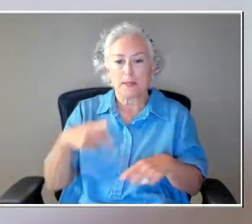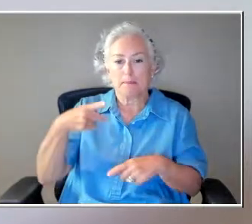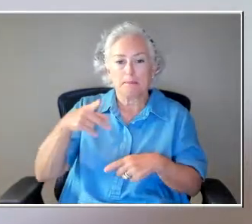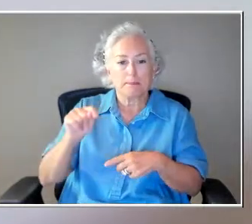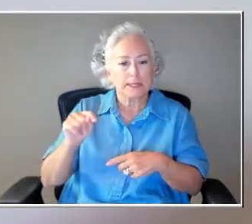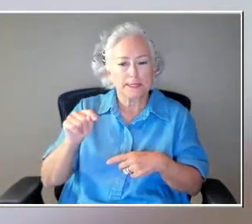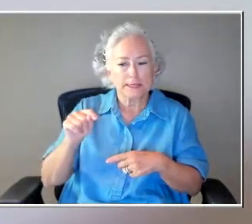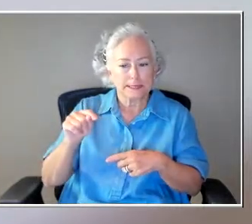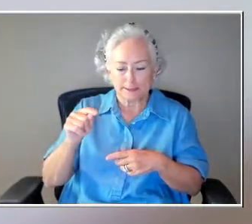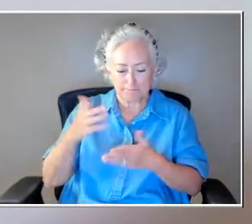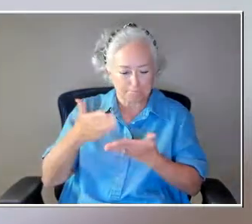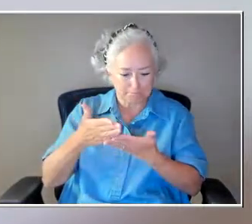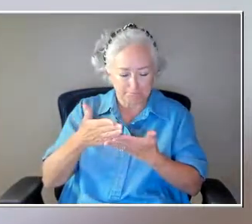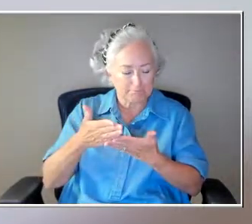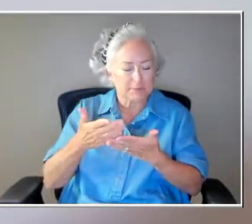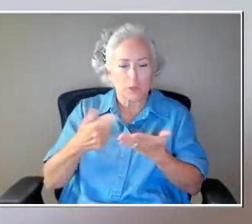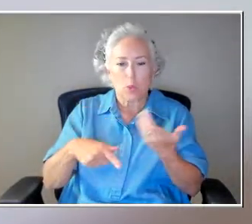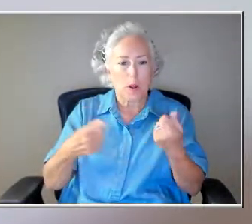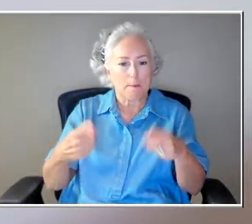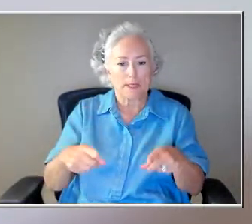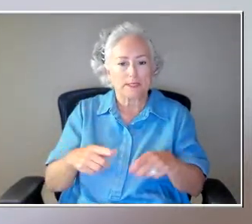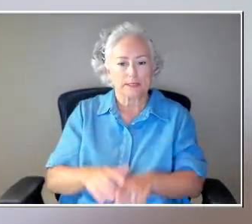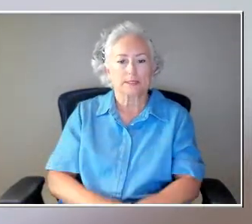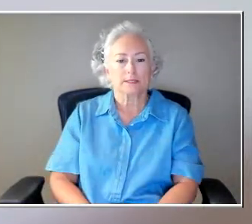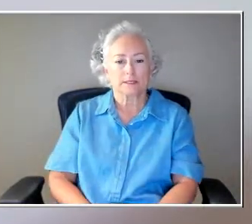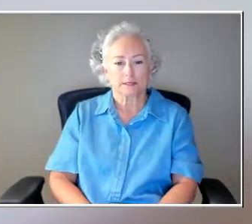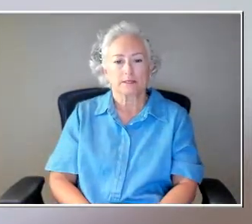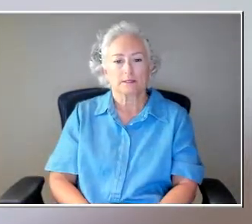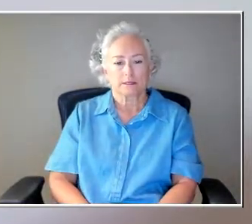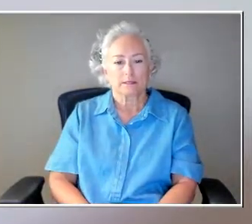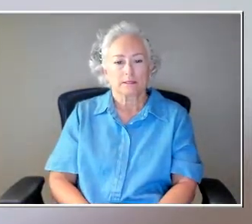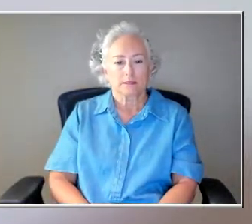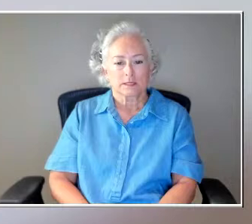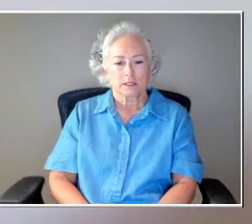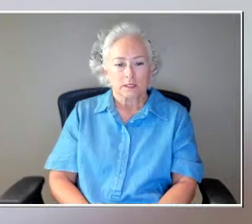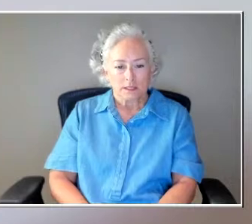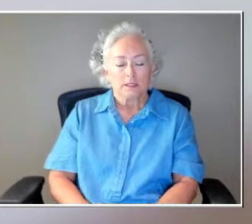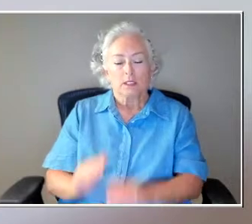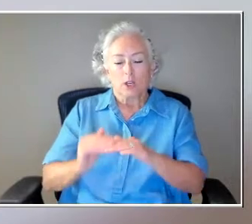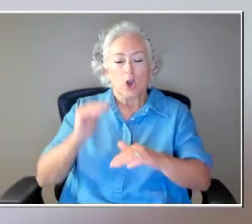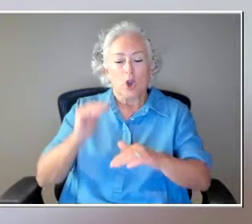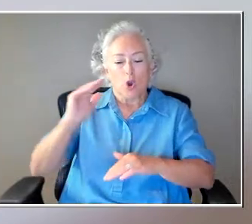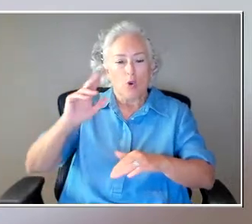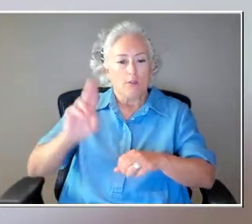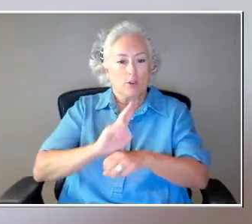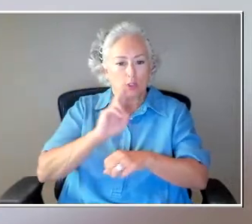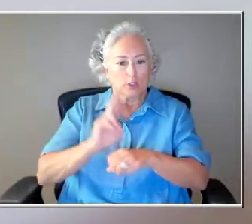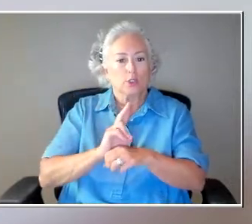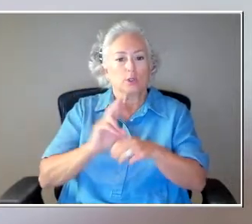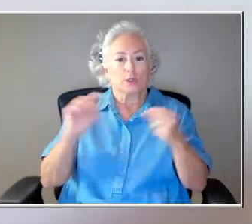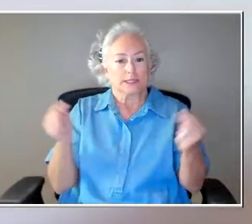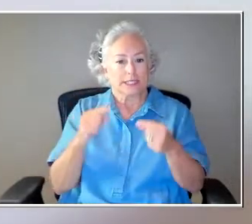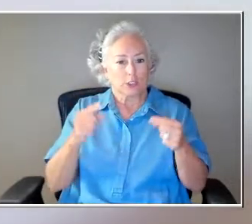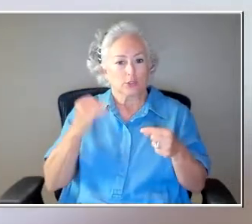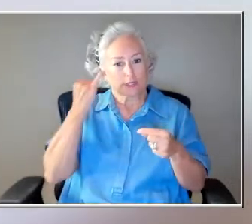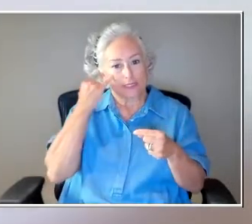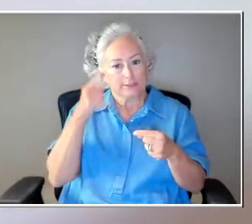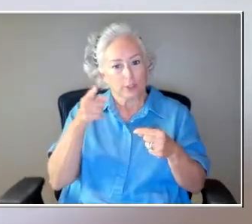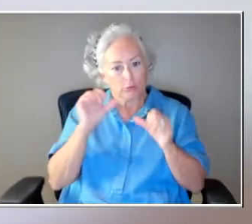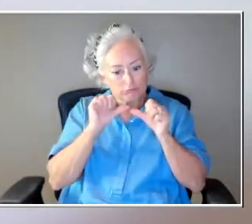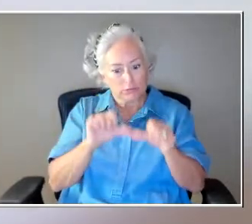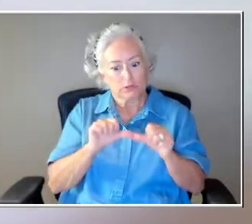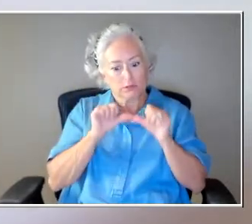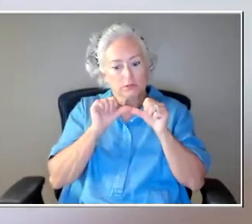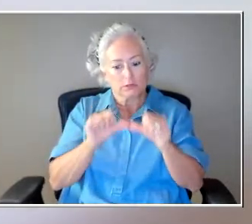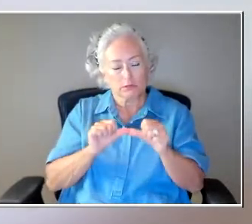mean, anytime you talk about an injury like this, like, it is an overuse injury. If you just keep kind of going at